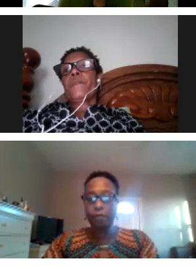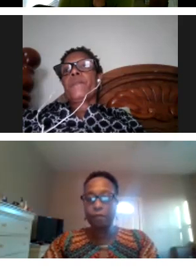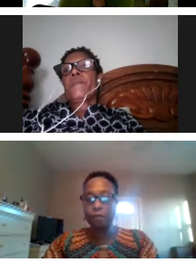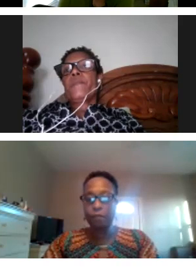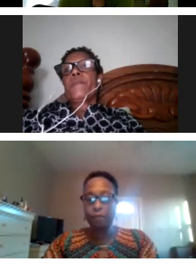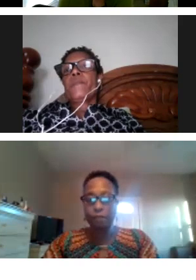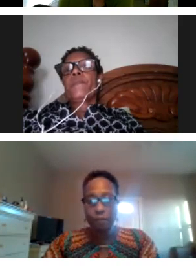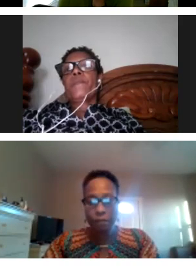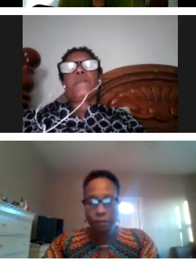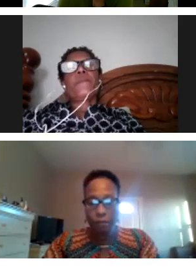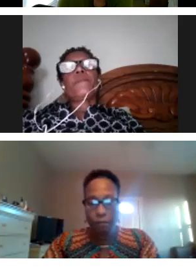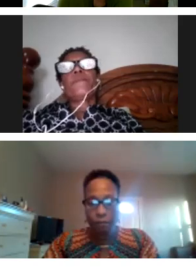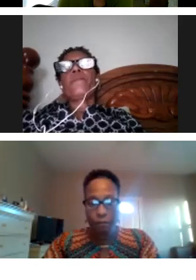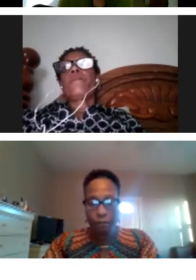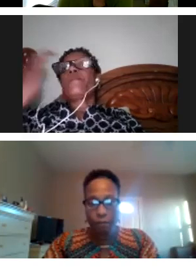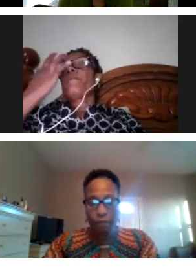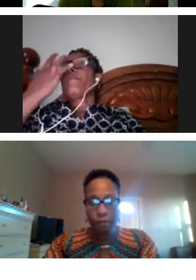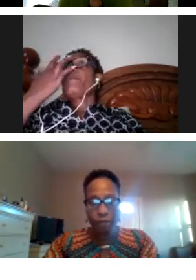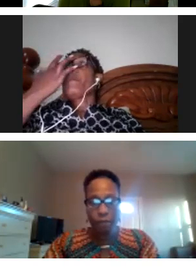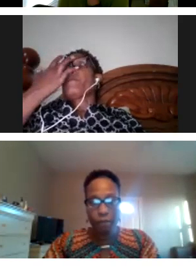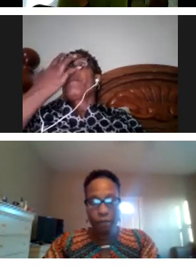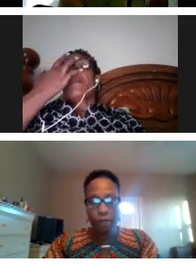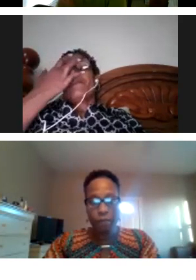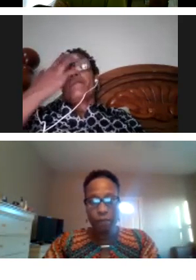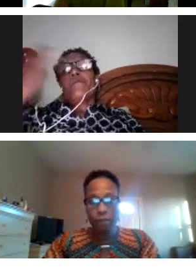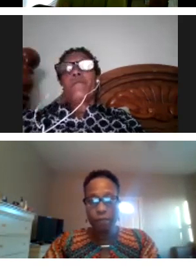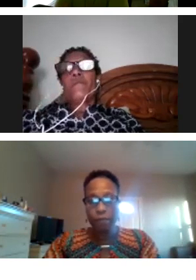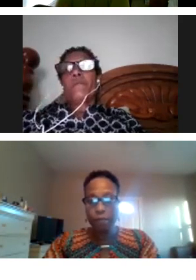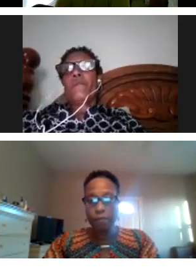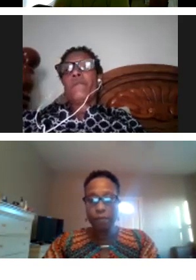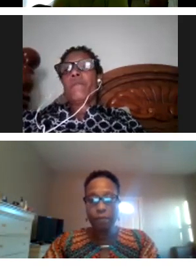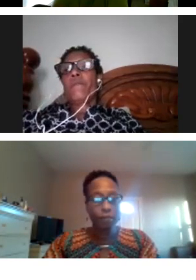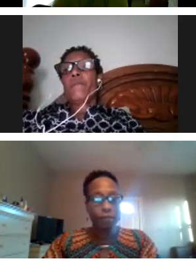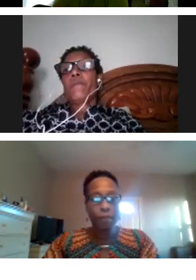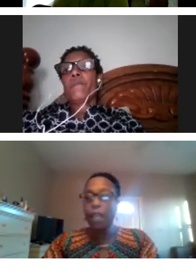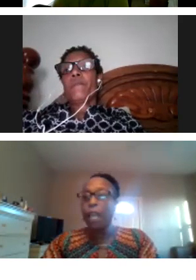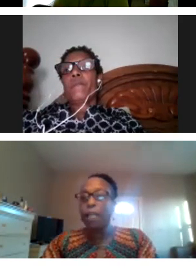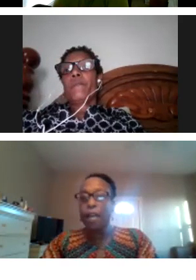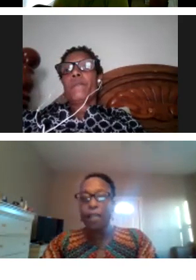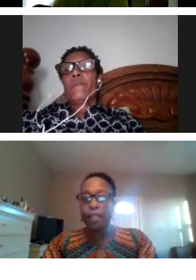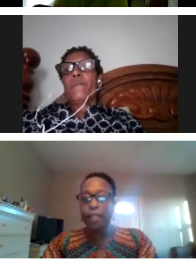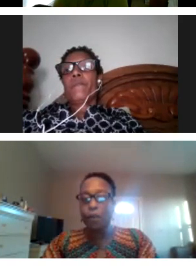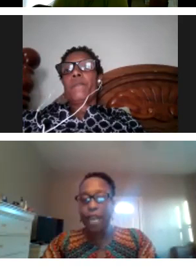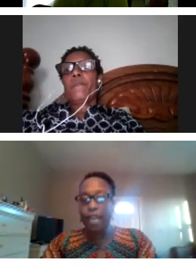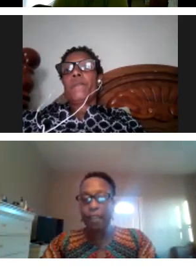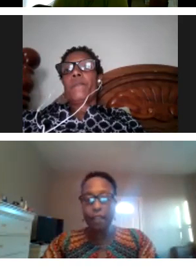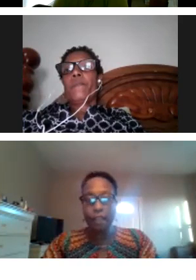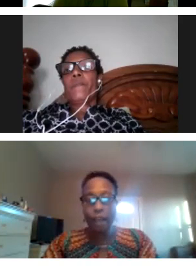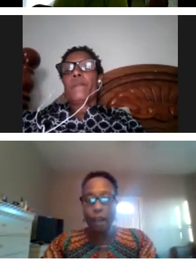questions? Do we have any questions that I need to answer before we move to our next part? None in the